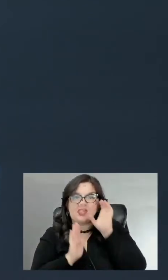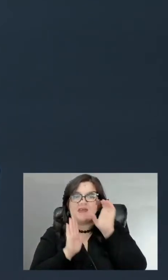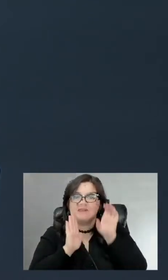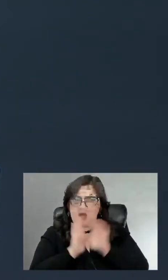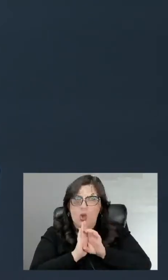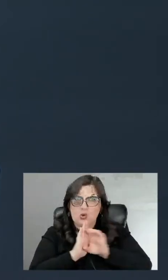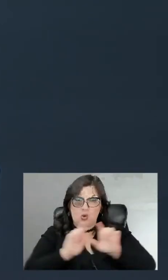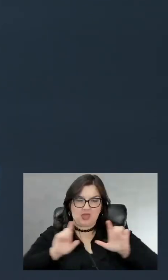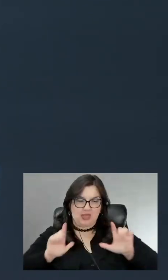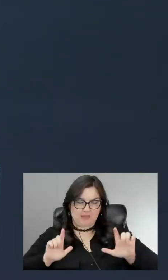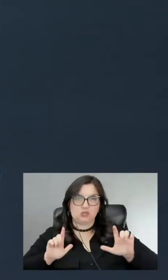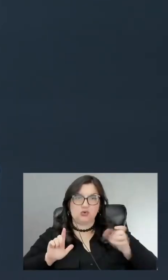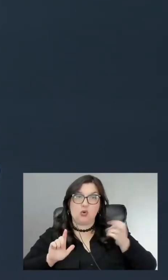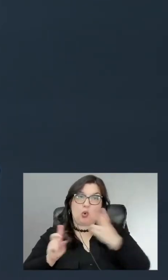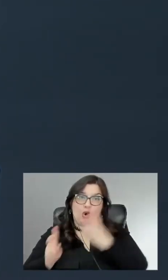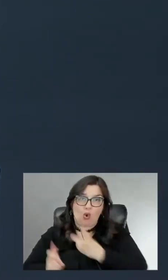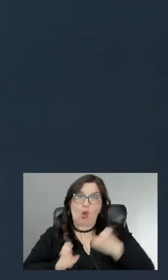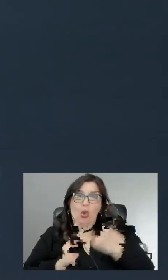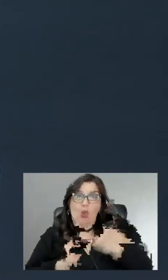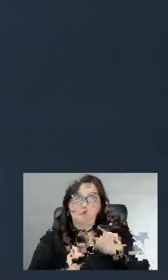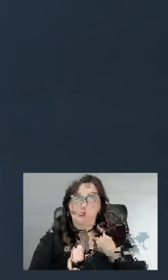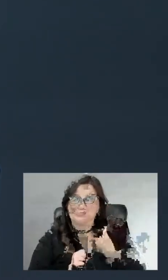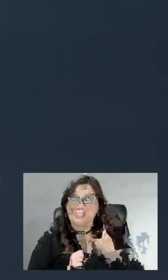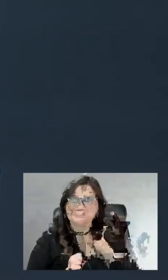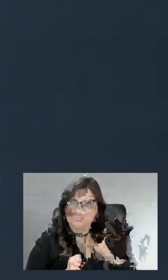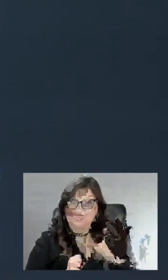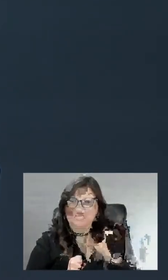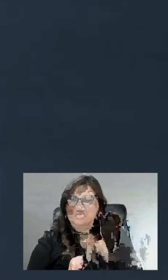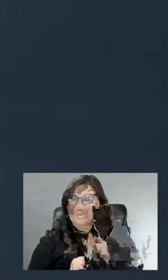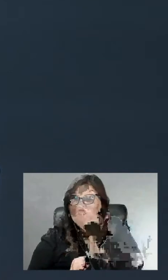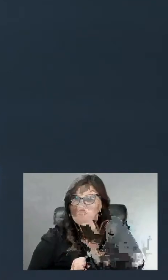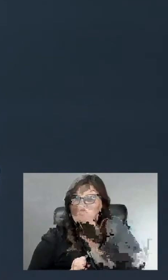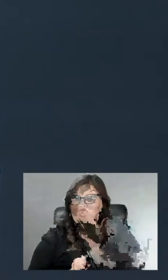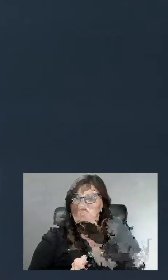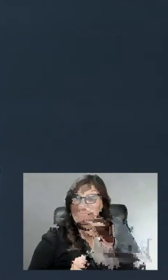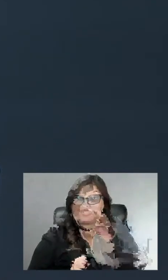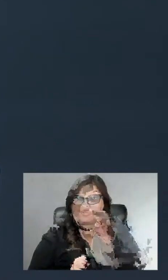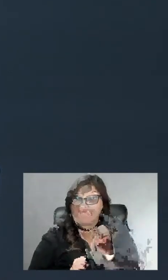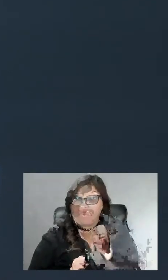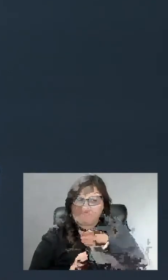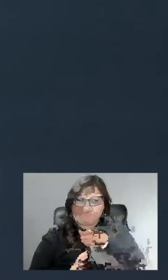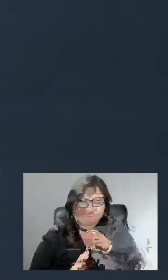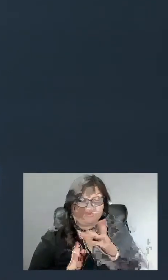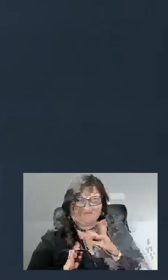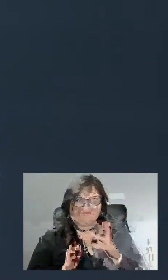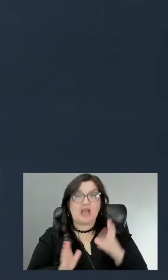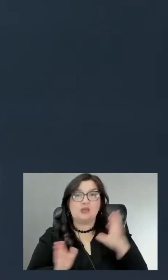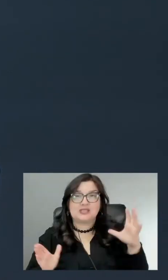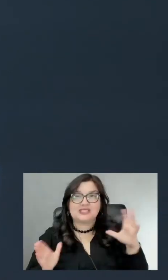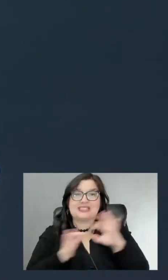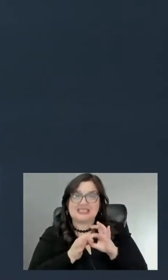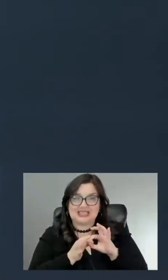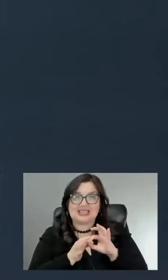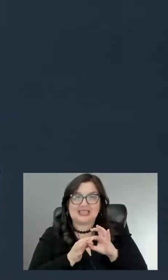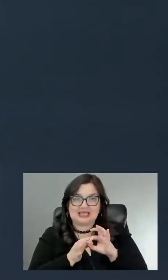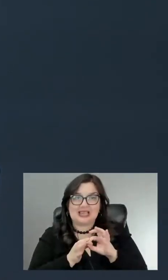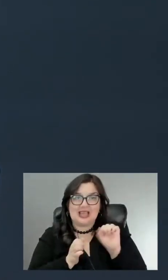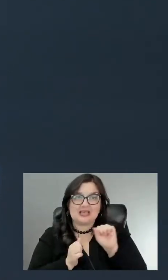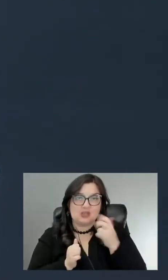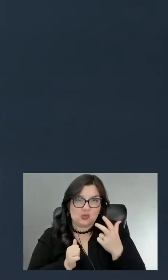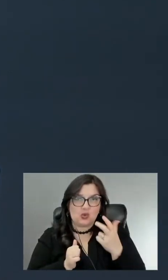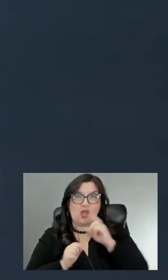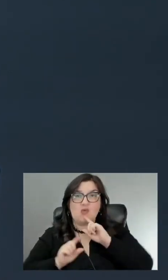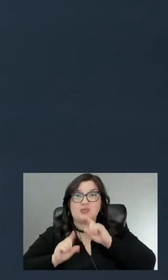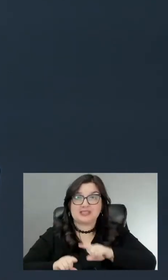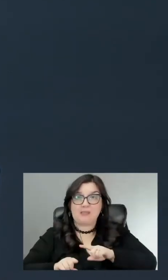you can upload to S3 if that's your mode of preference. And this is a sync API, which means you will get back the response in less than 2.5